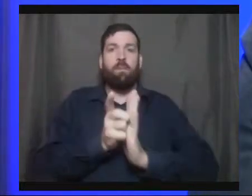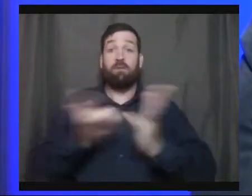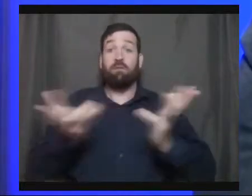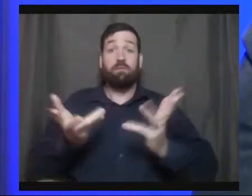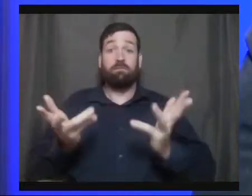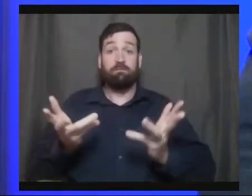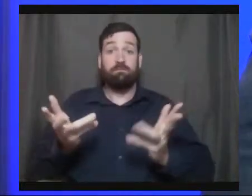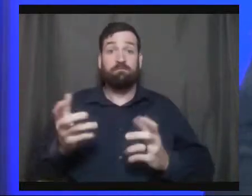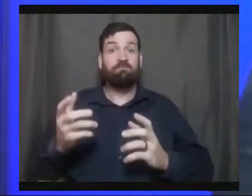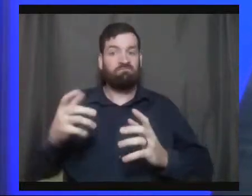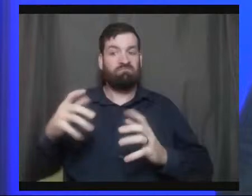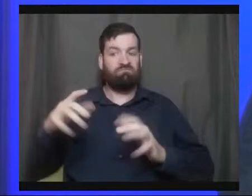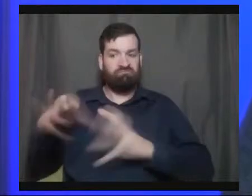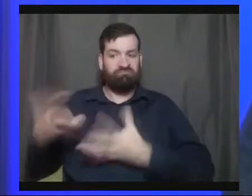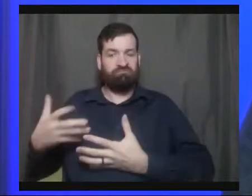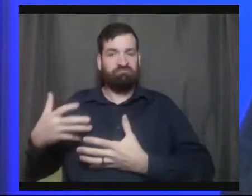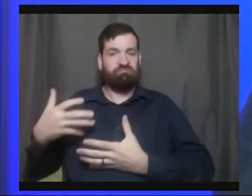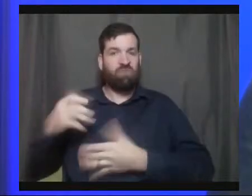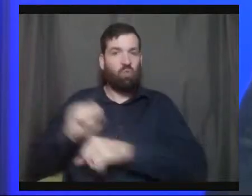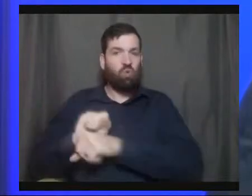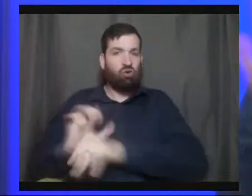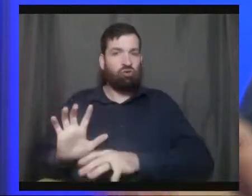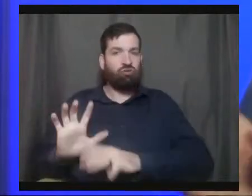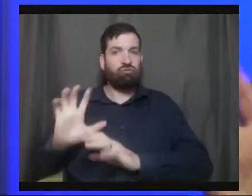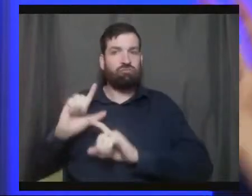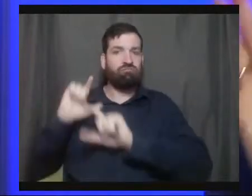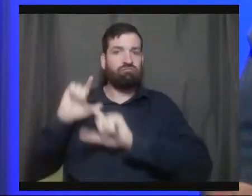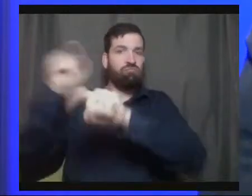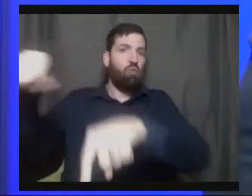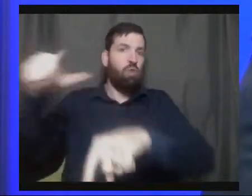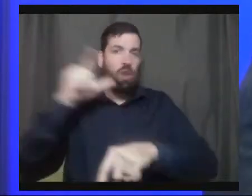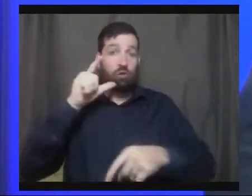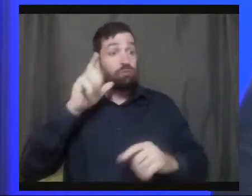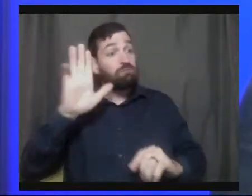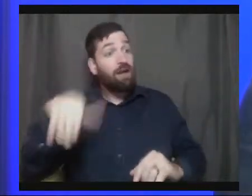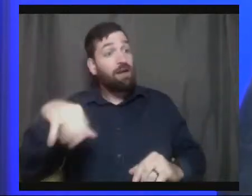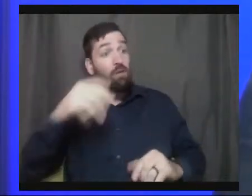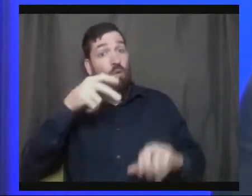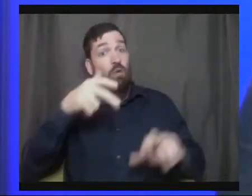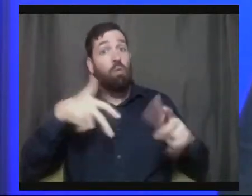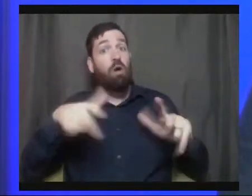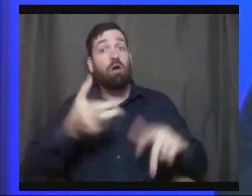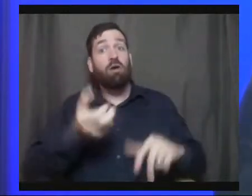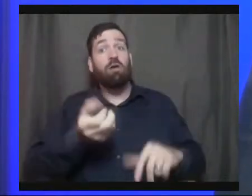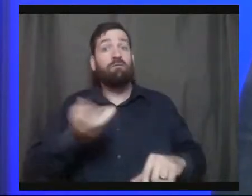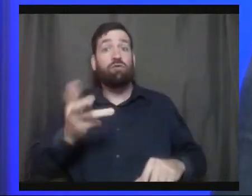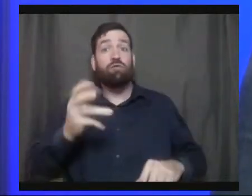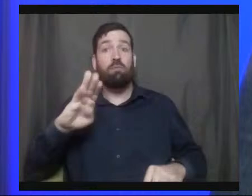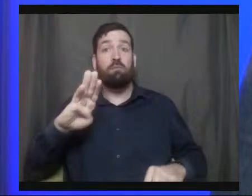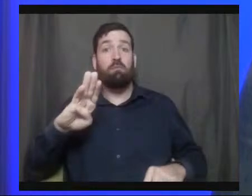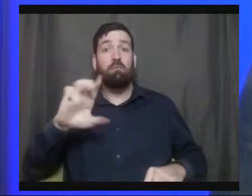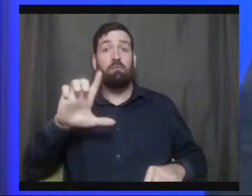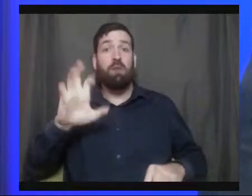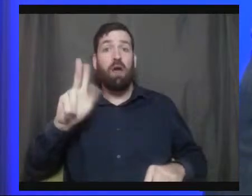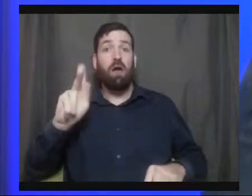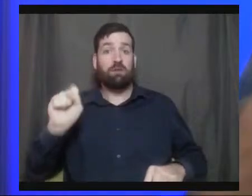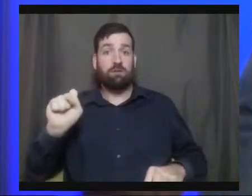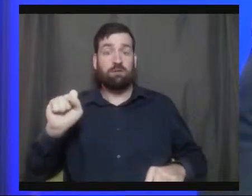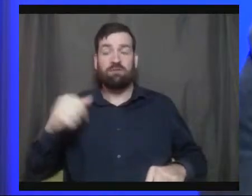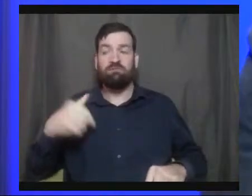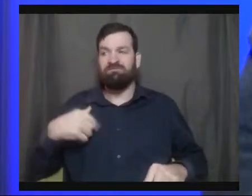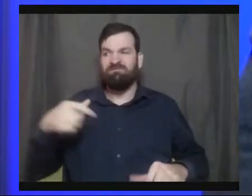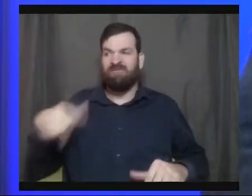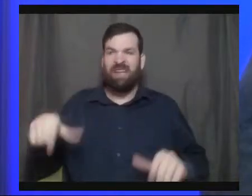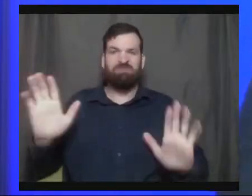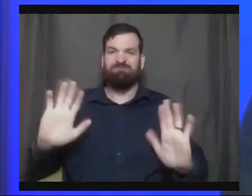of coworkers were going to go to lunch, and they said, "Hey, we're going to walk a couple blocks down. Do you want to come?" And I had to decline because I knew I couldn't